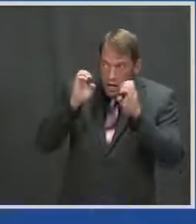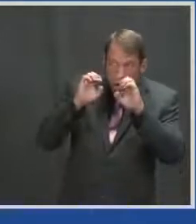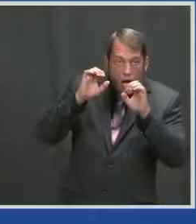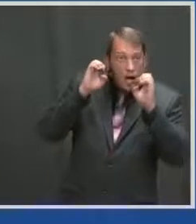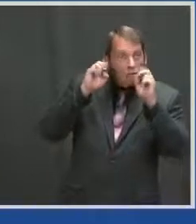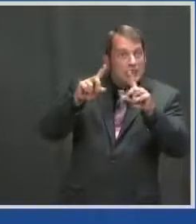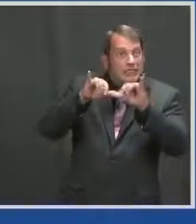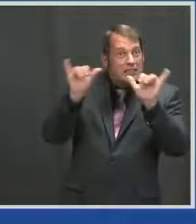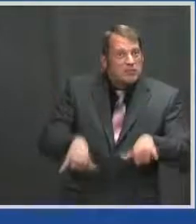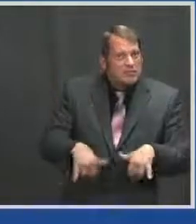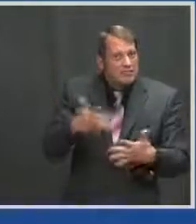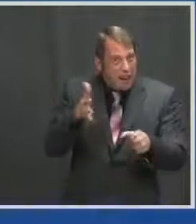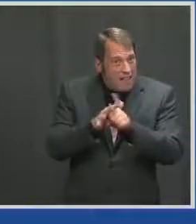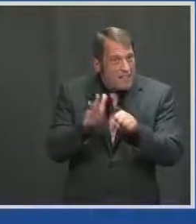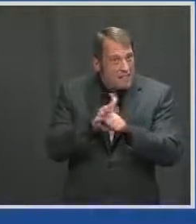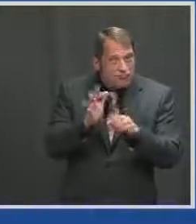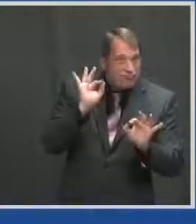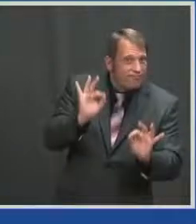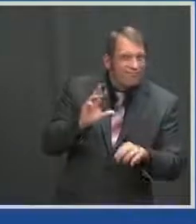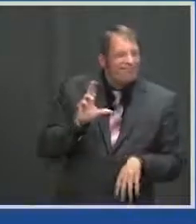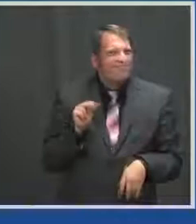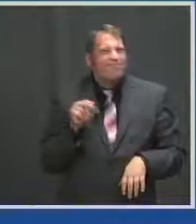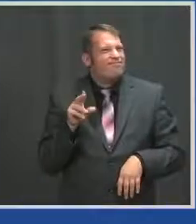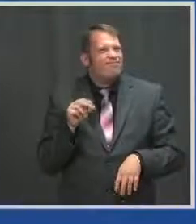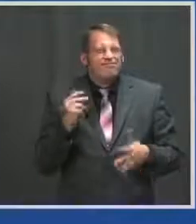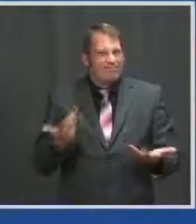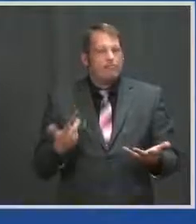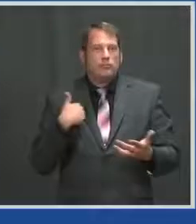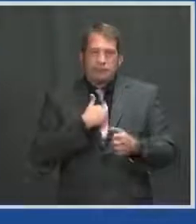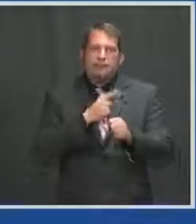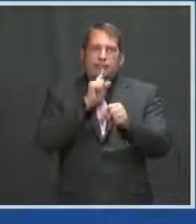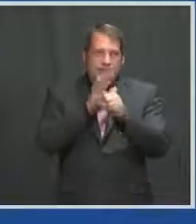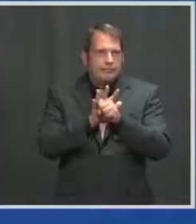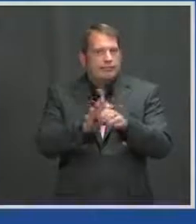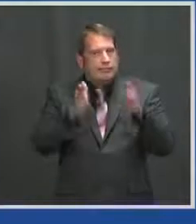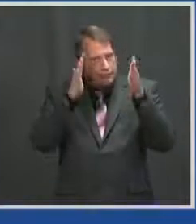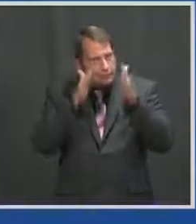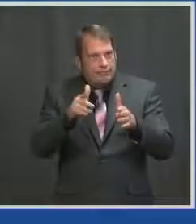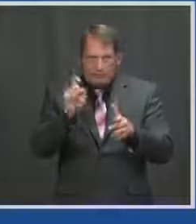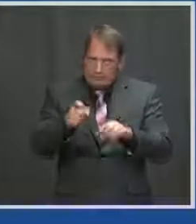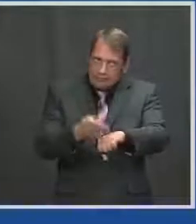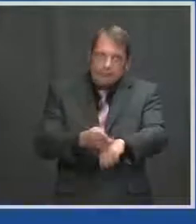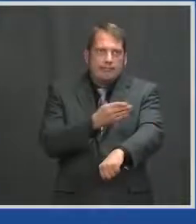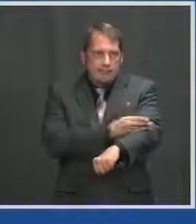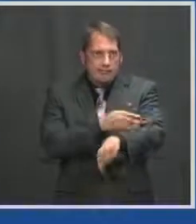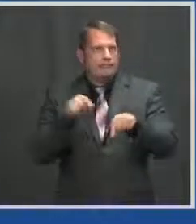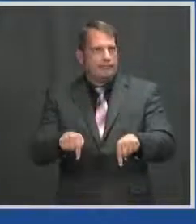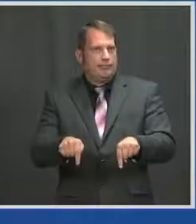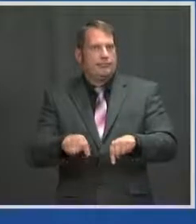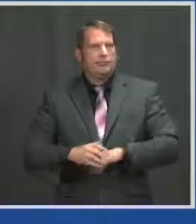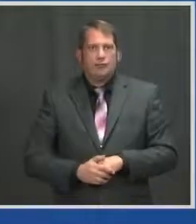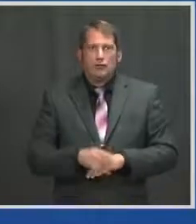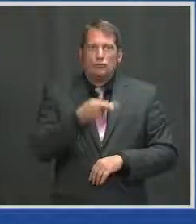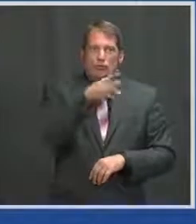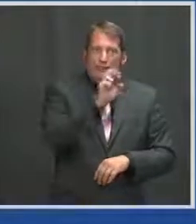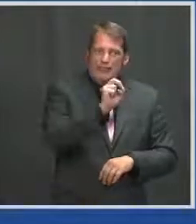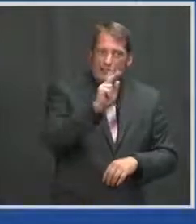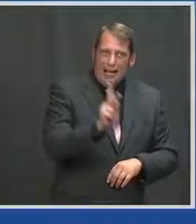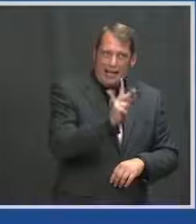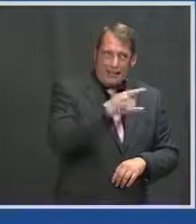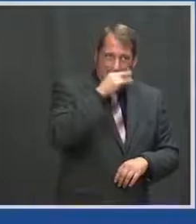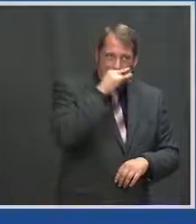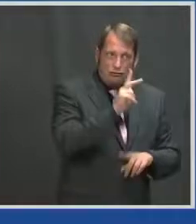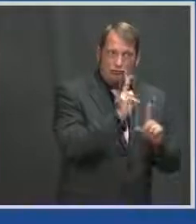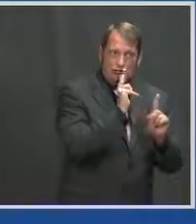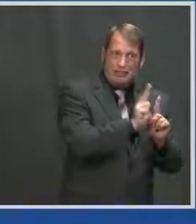education guaranteed. In this country, from preschool for 3- and 4-year-olds at the early